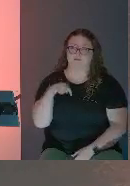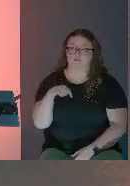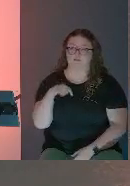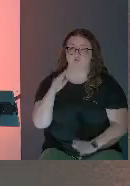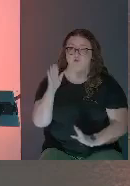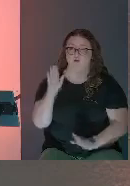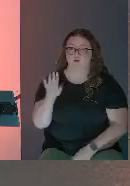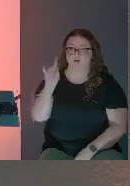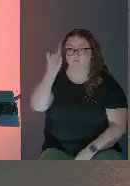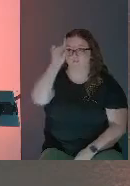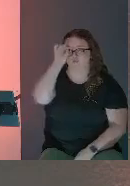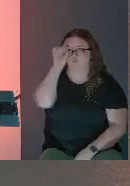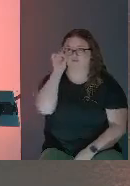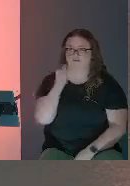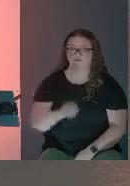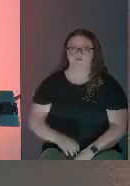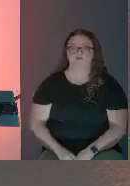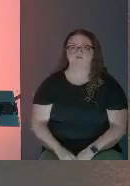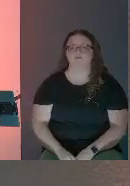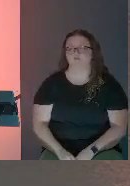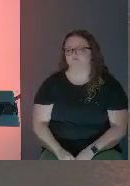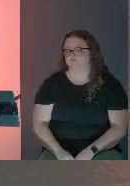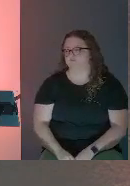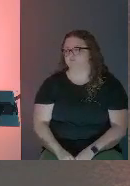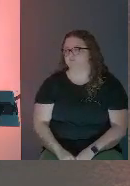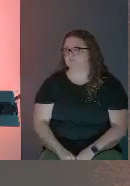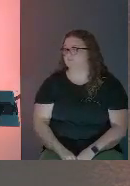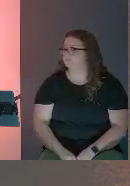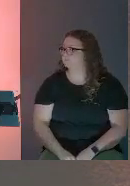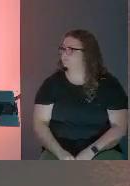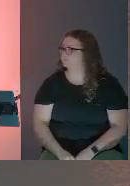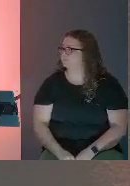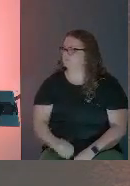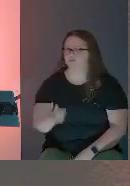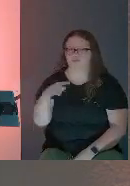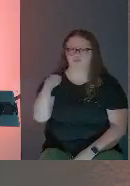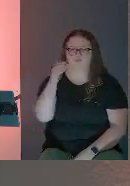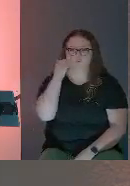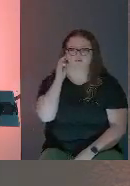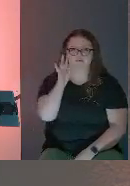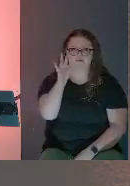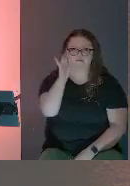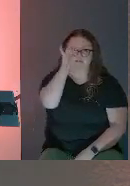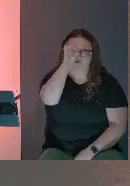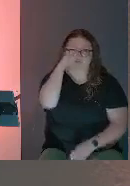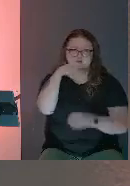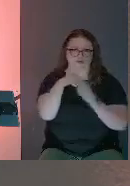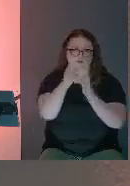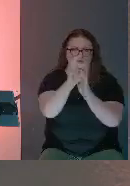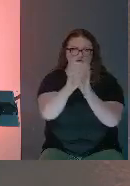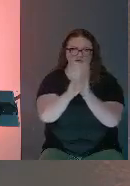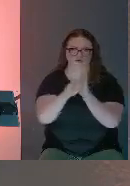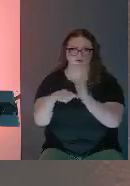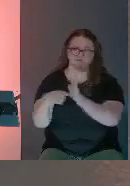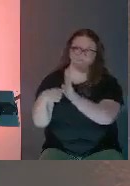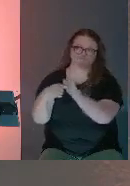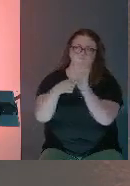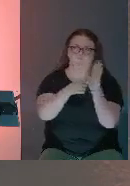This amazing mystery. Did you know, church, that there are seven mysteries in the New Testament that are revealed to the